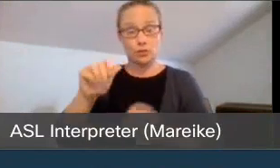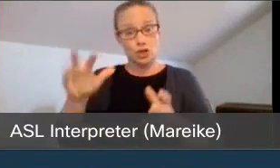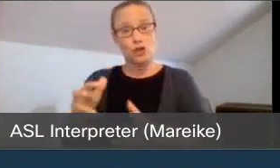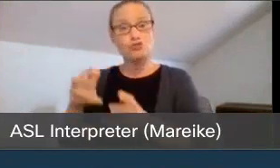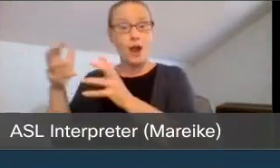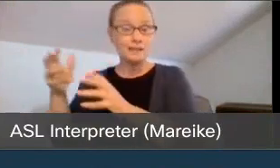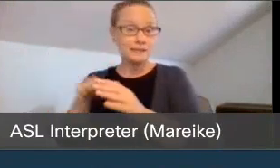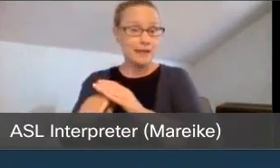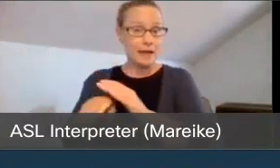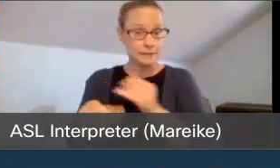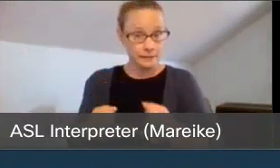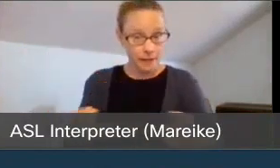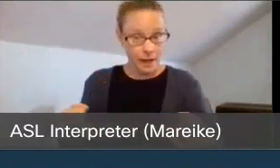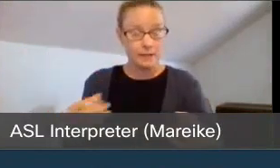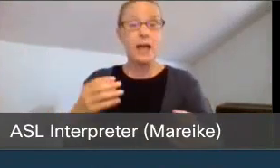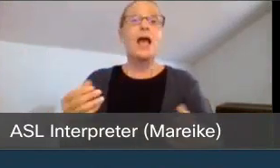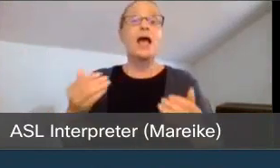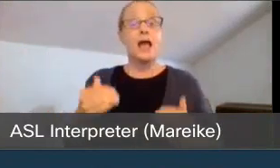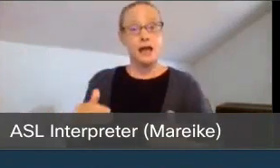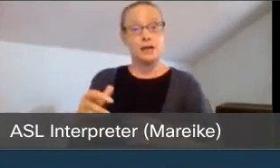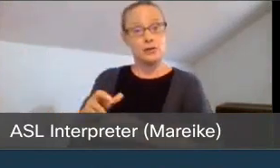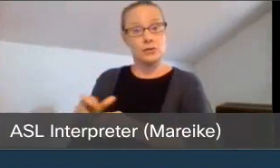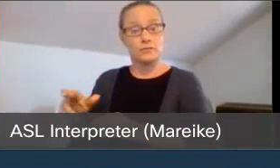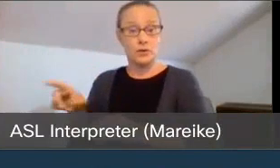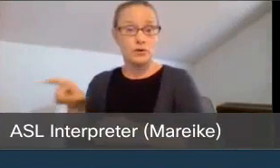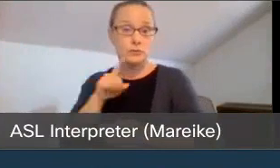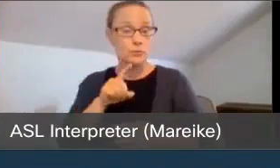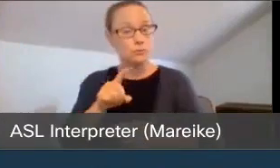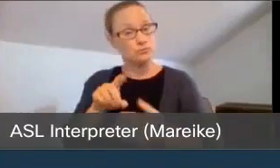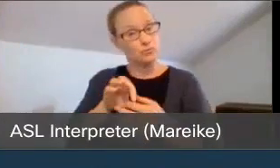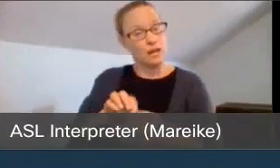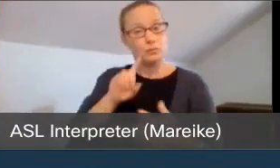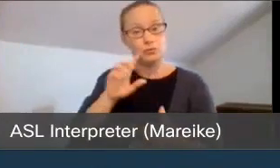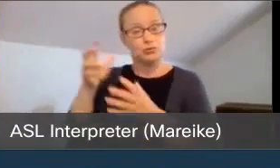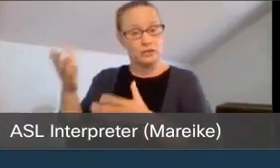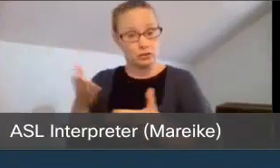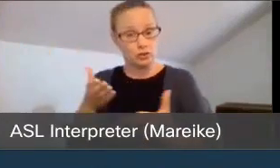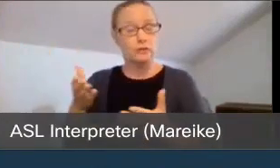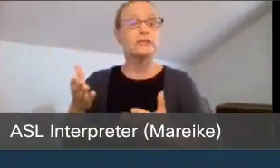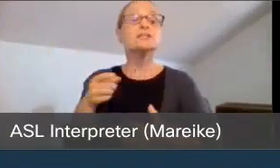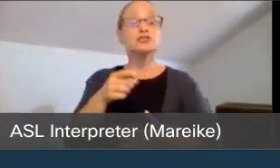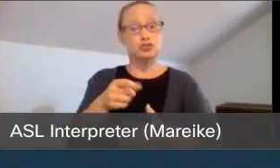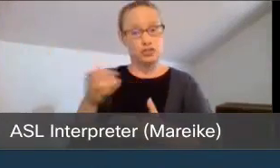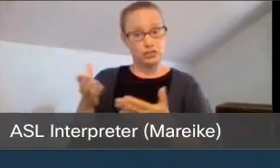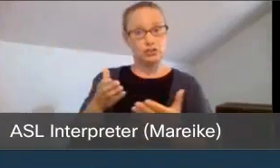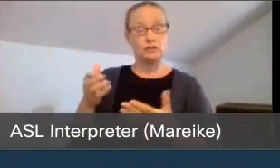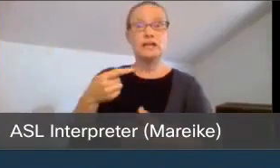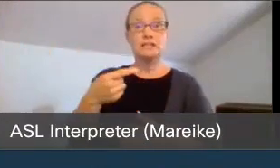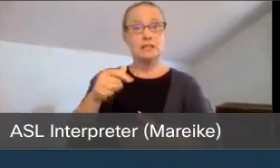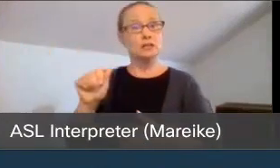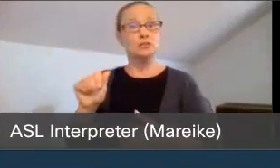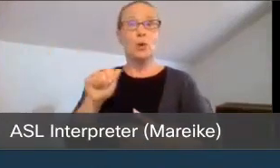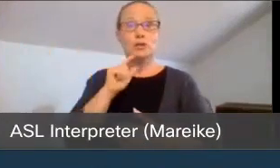access line, and referral systems as it relates to the crisis system. Debbie serves as the Georgia point